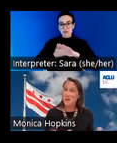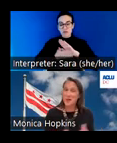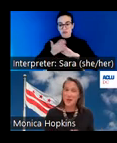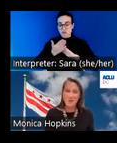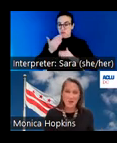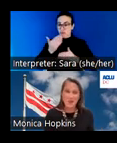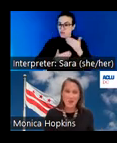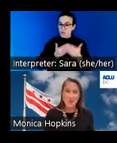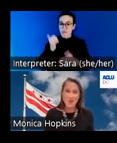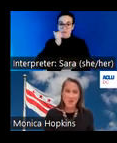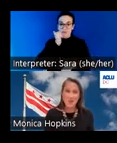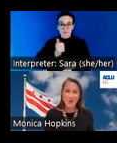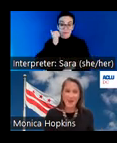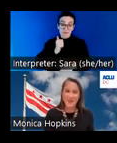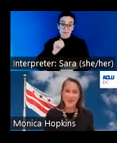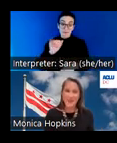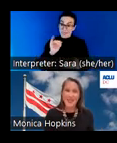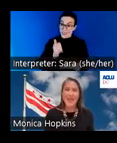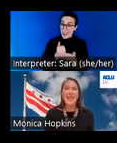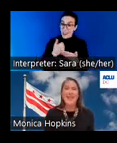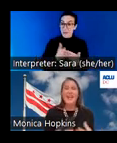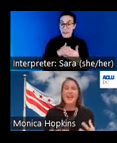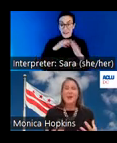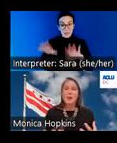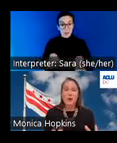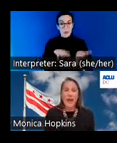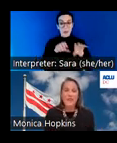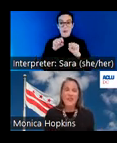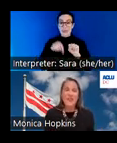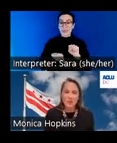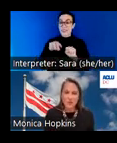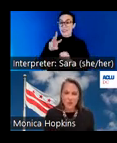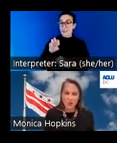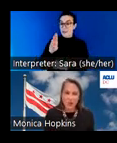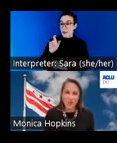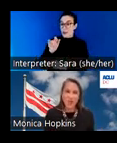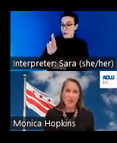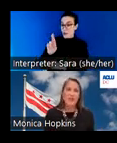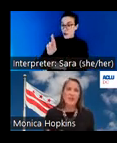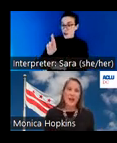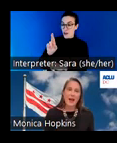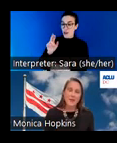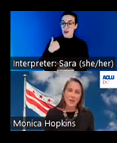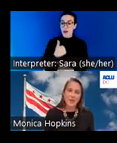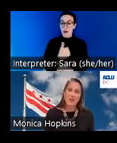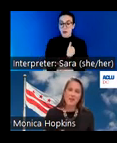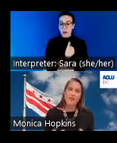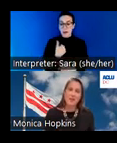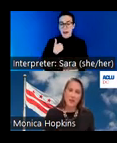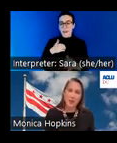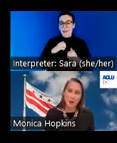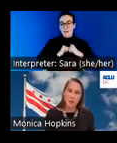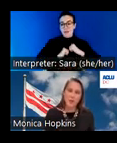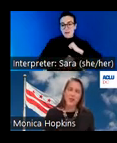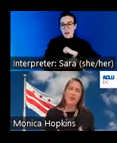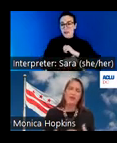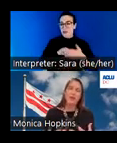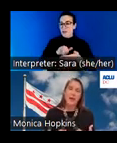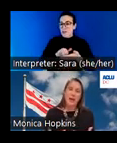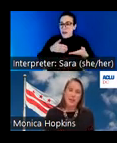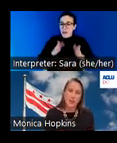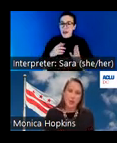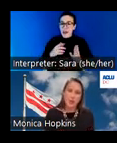as helping us put on this webinar. We have an infrastructure that allows us to fulfill our